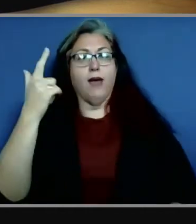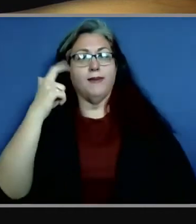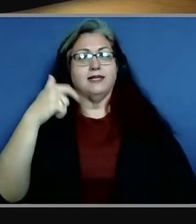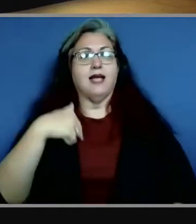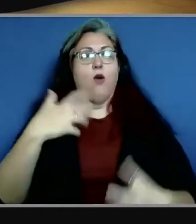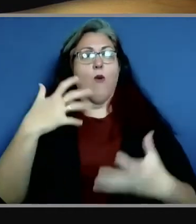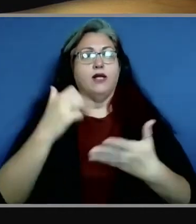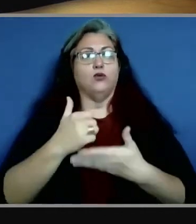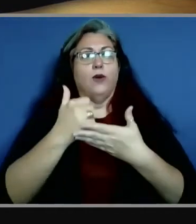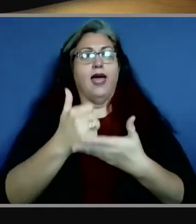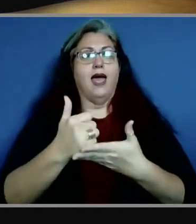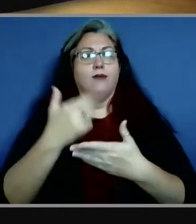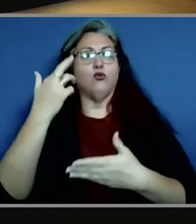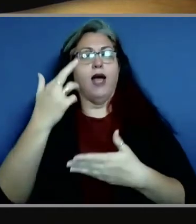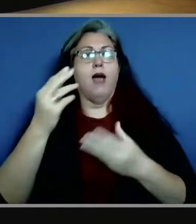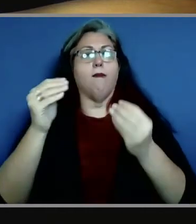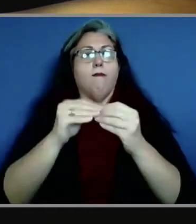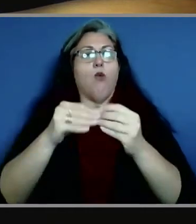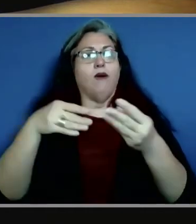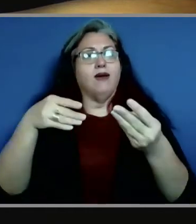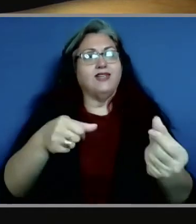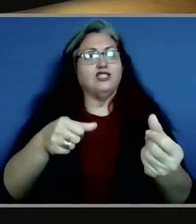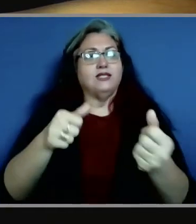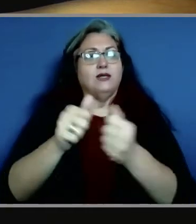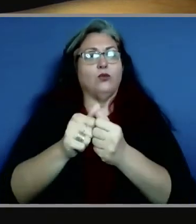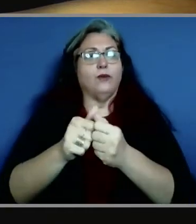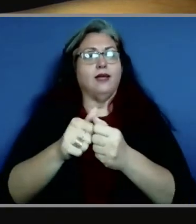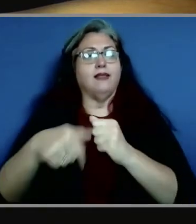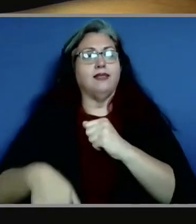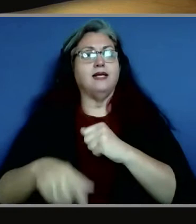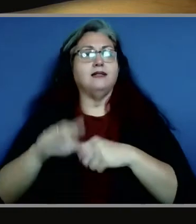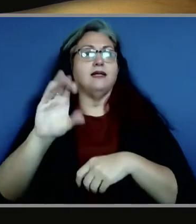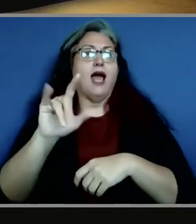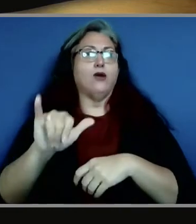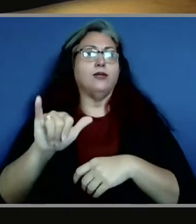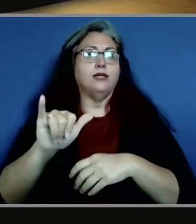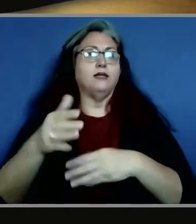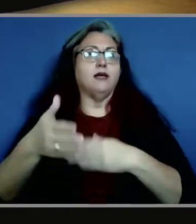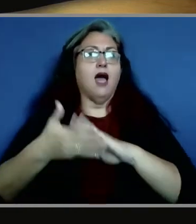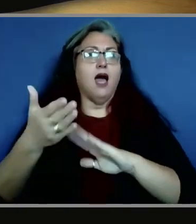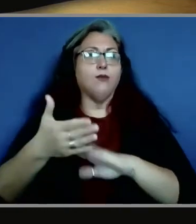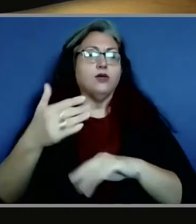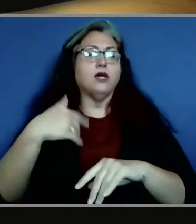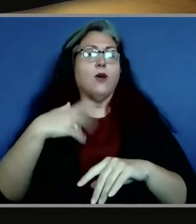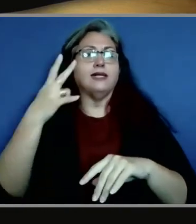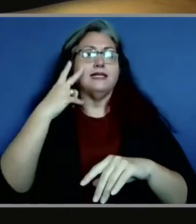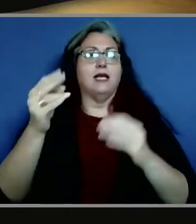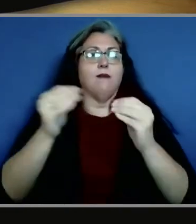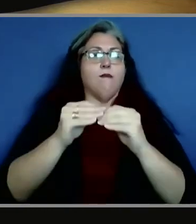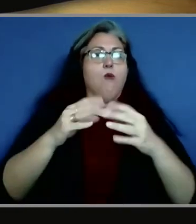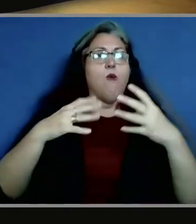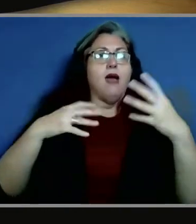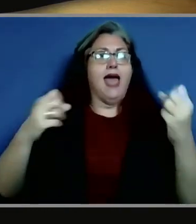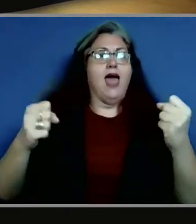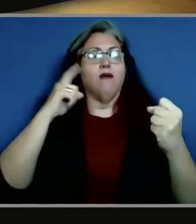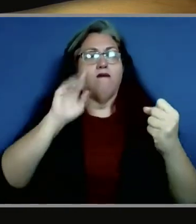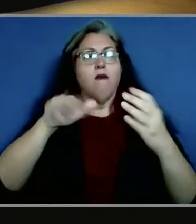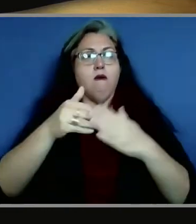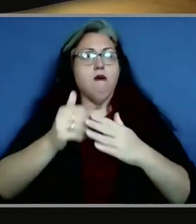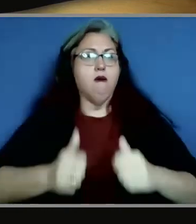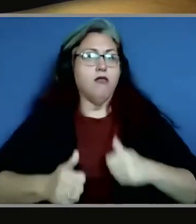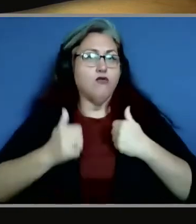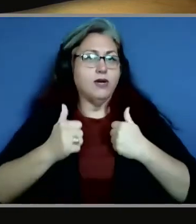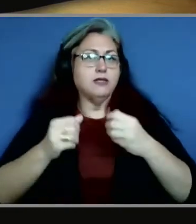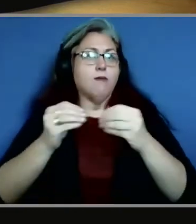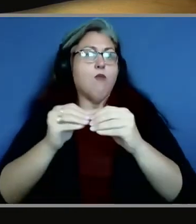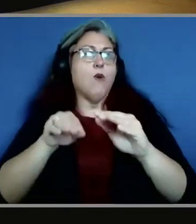help realize greater efficiency in our county's operations. And I seek a greater health and accessibility for our residents